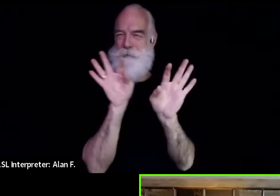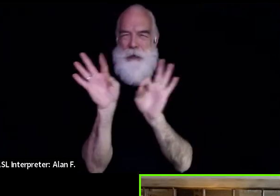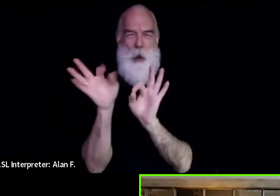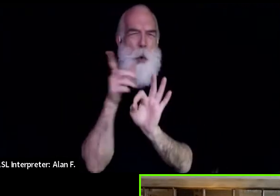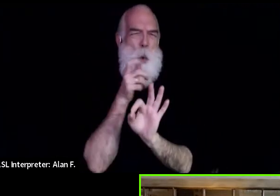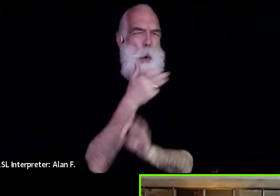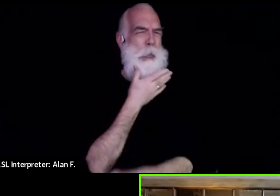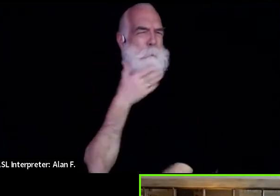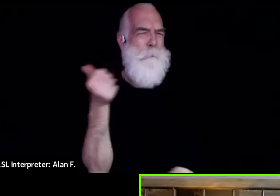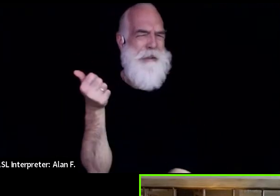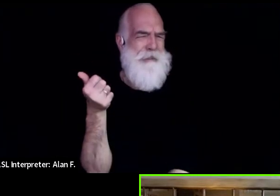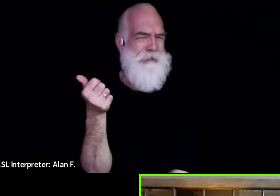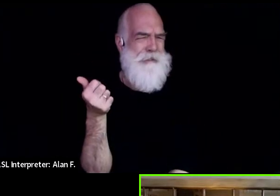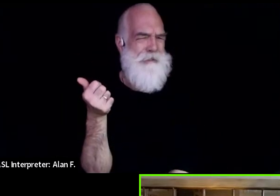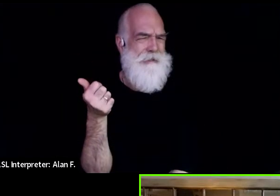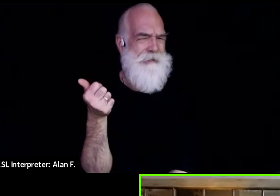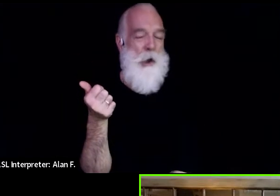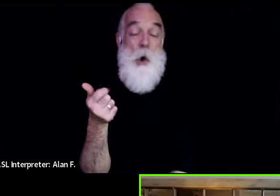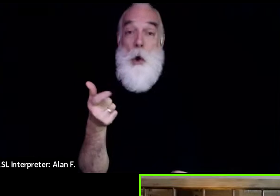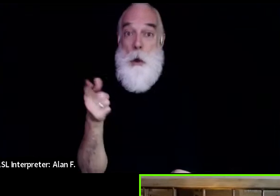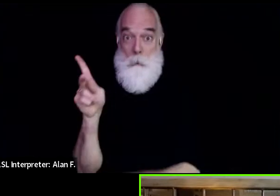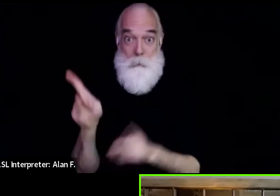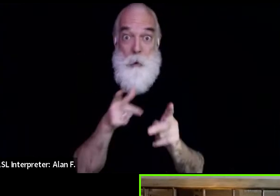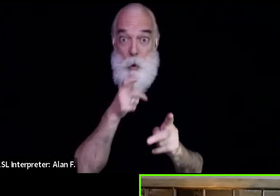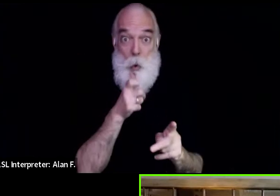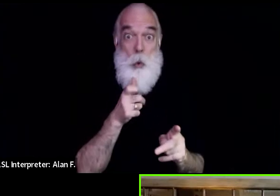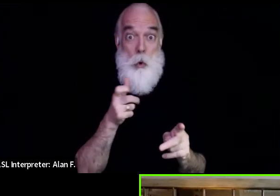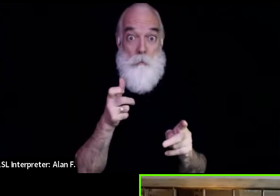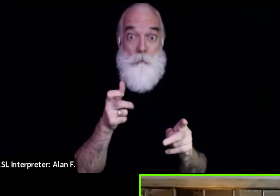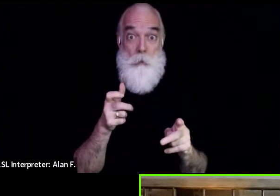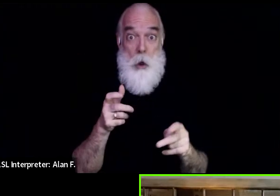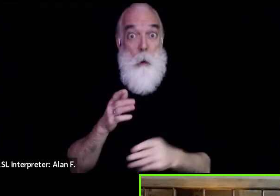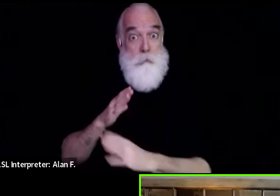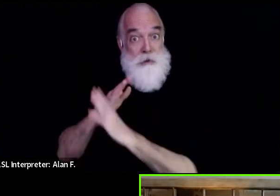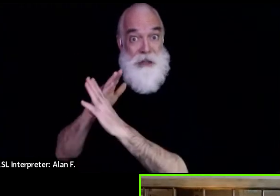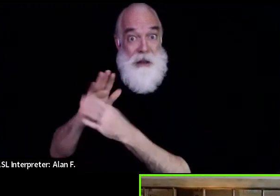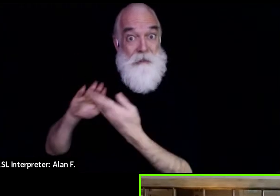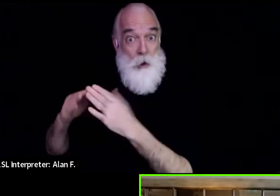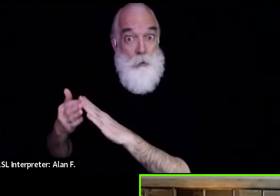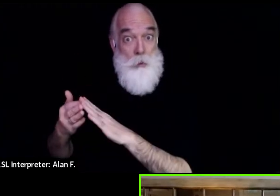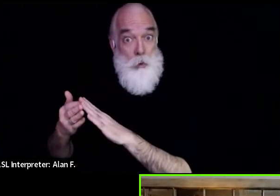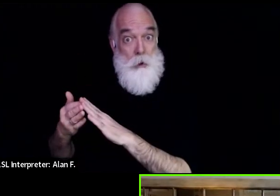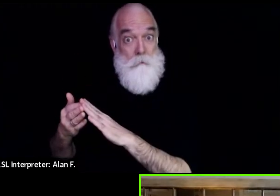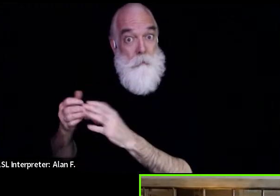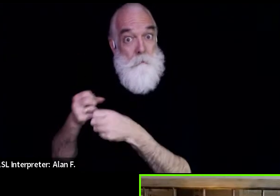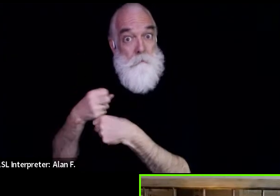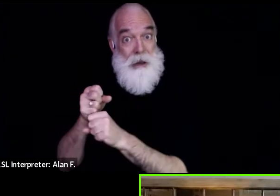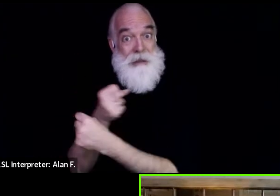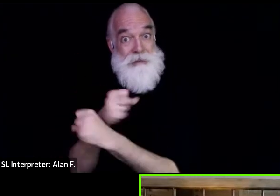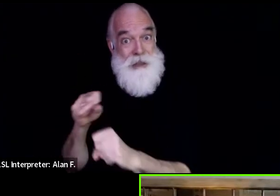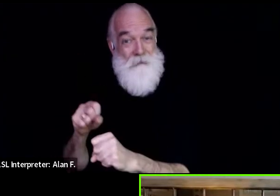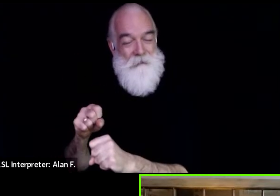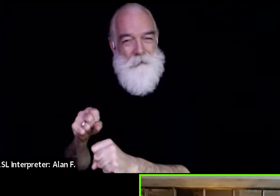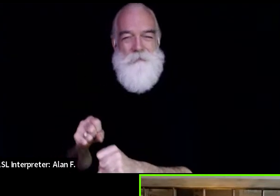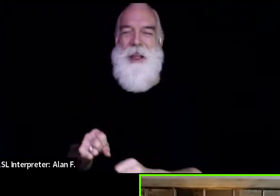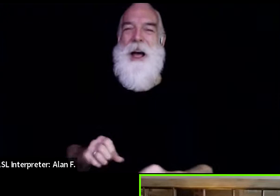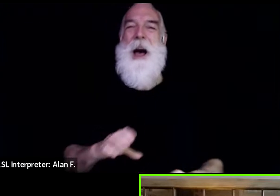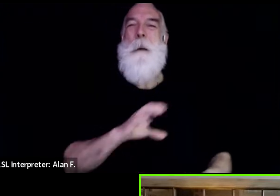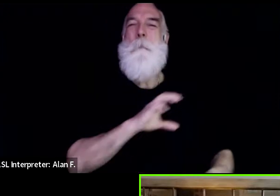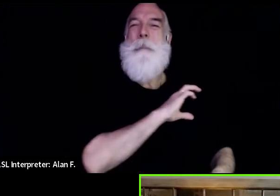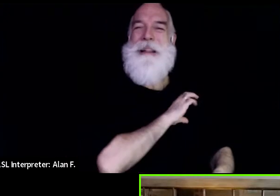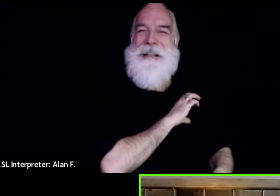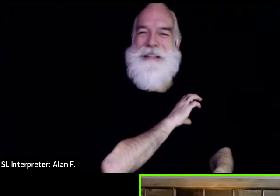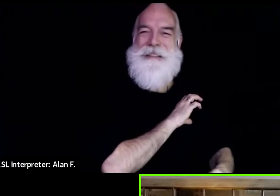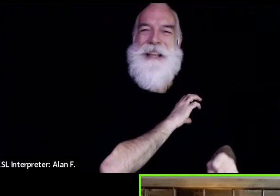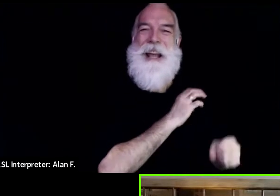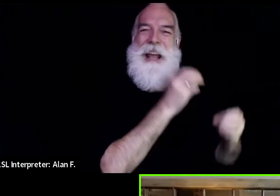community safe. And I go back to the 21st century policing reform guidelines. We want people